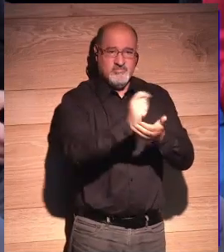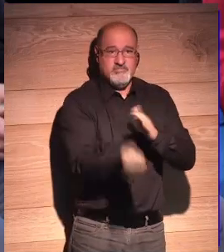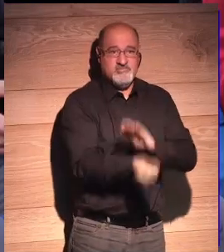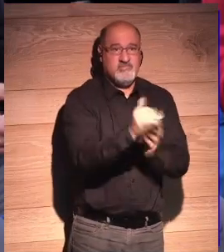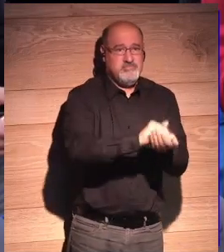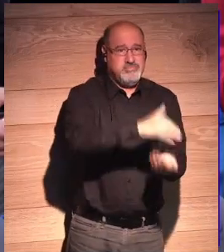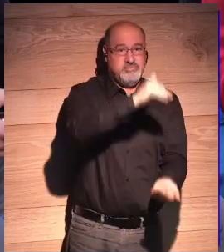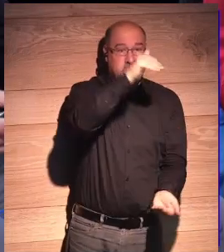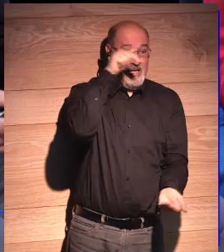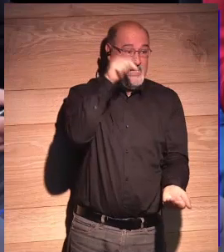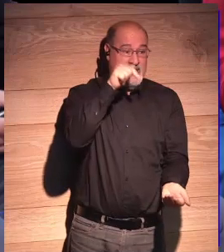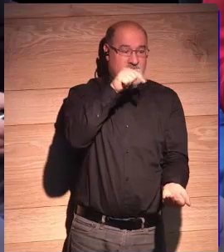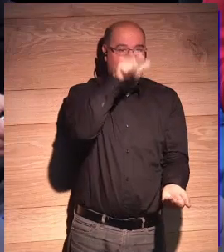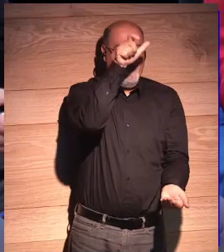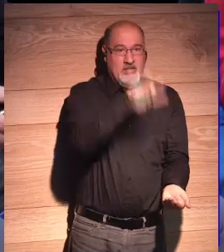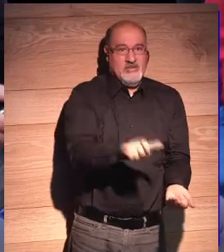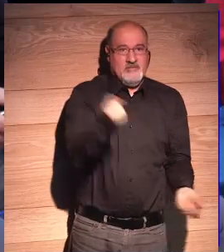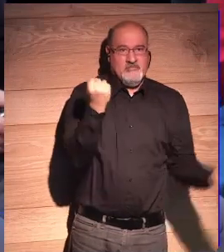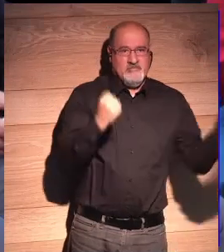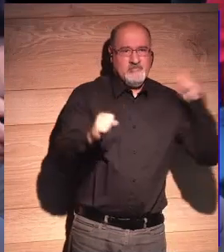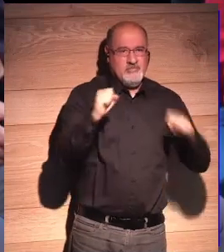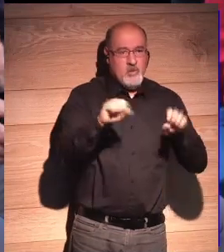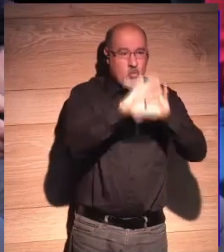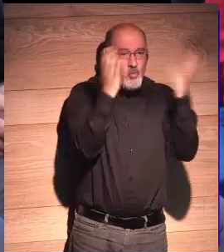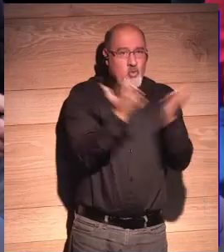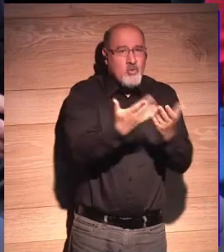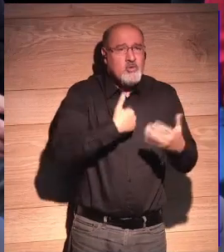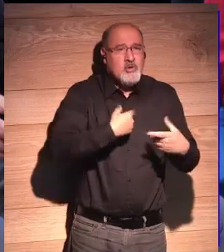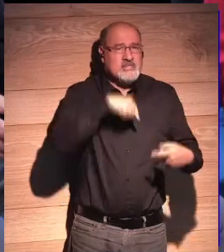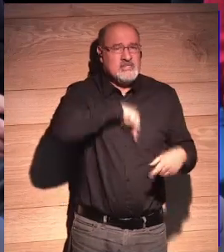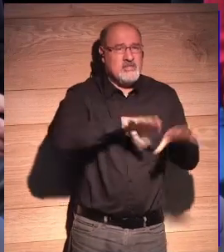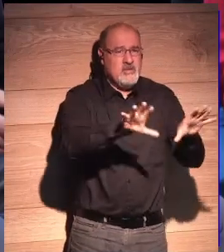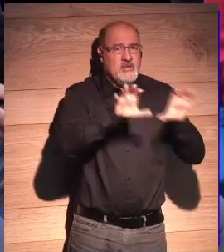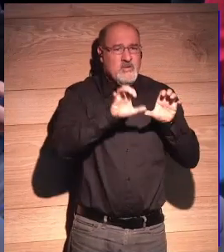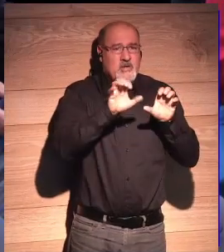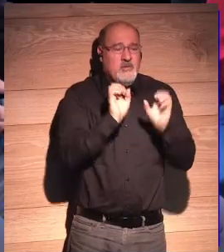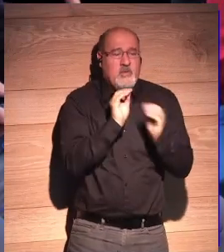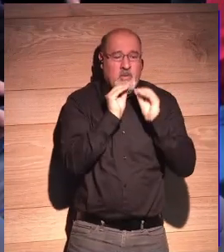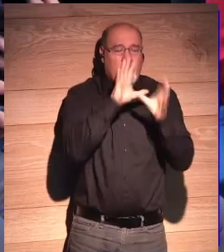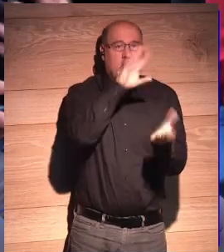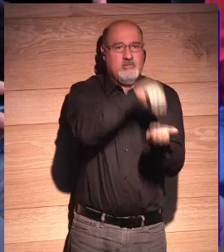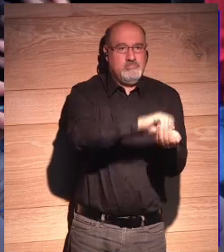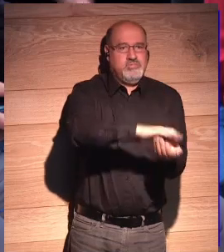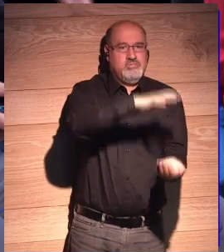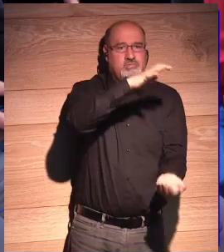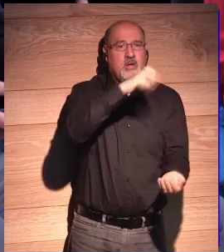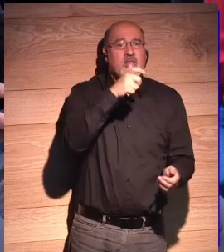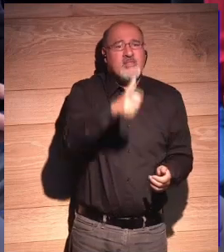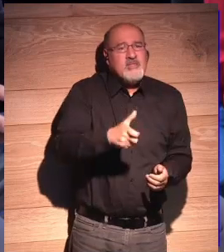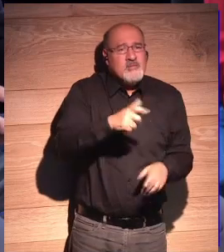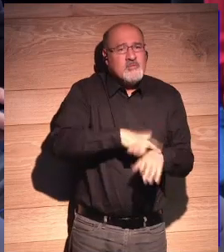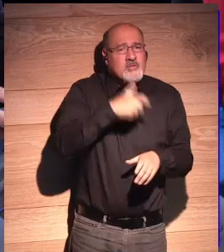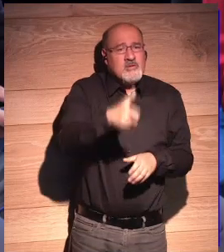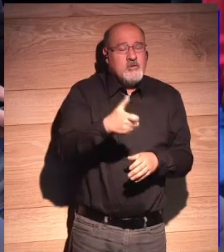it felt at that time like, it's only a matter of time before, like, comics, the kind of comics that I do